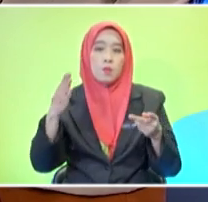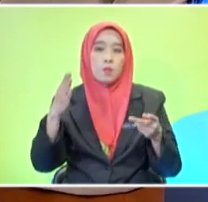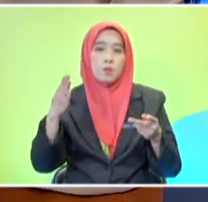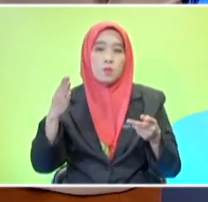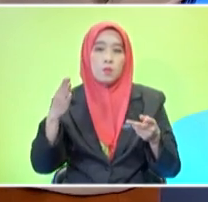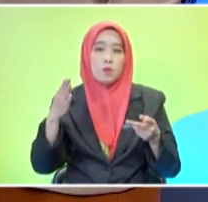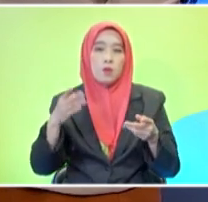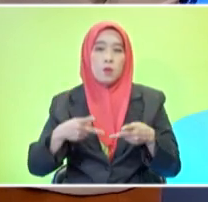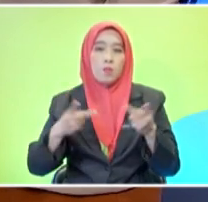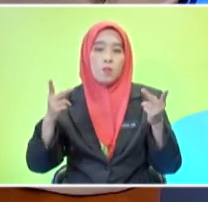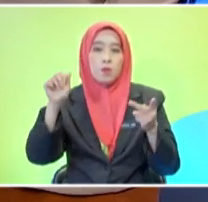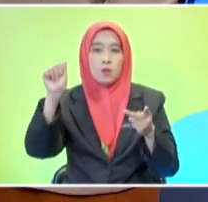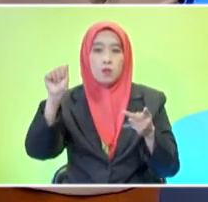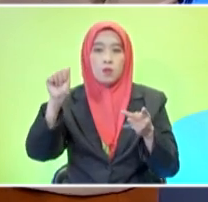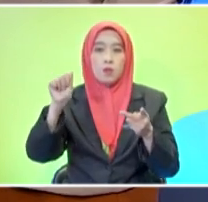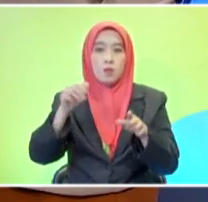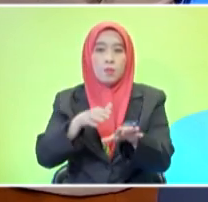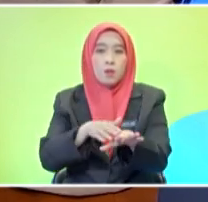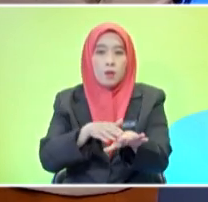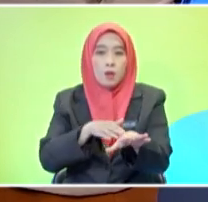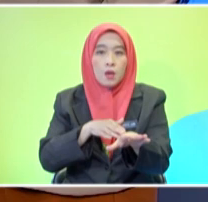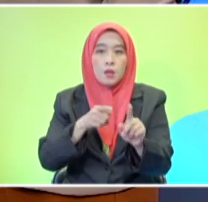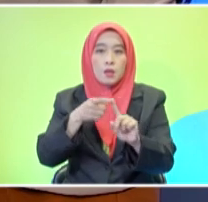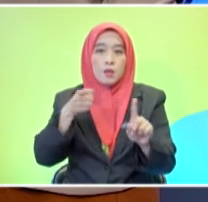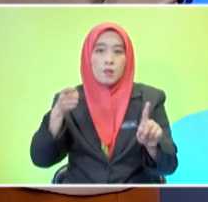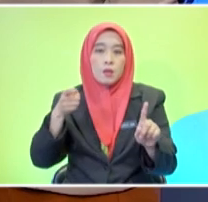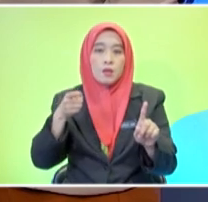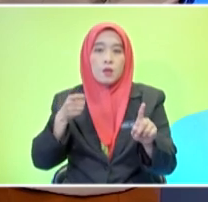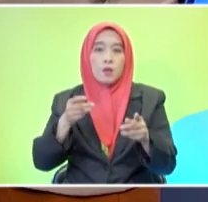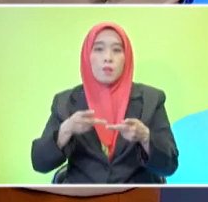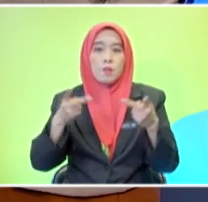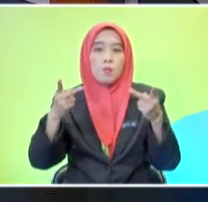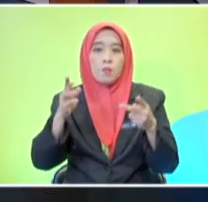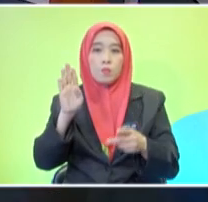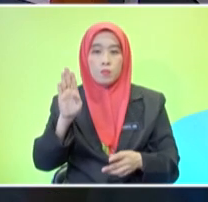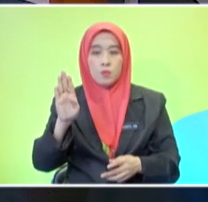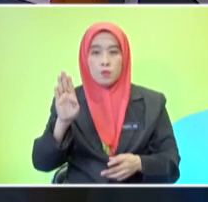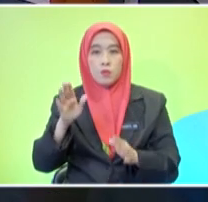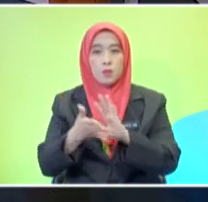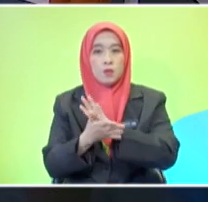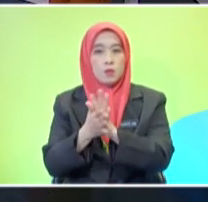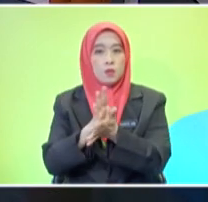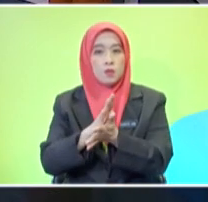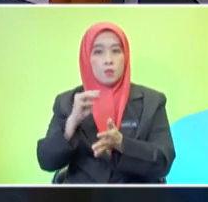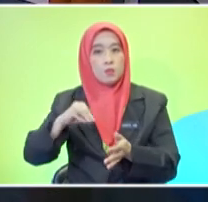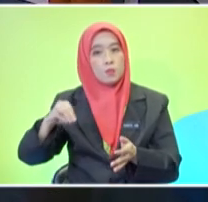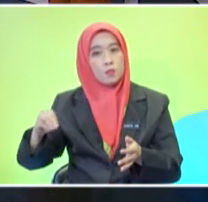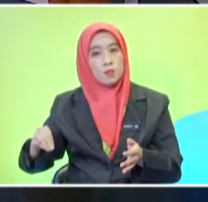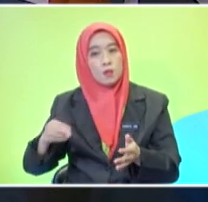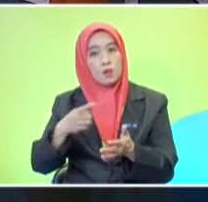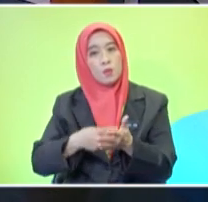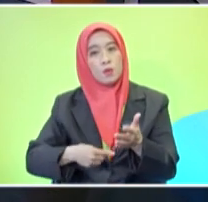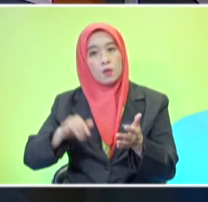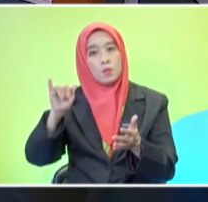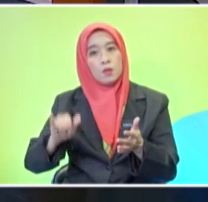for pot A, it grows slower compared to pot B, right? So, students, what can you